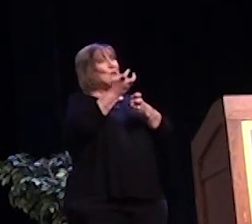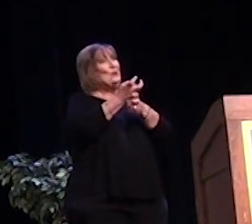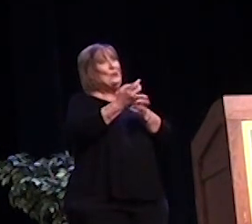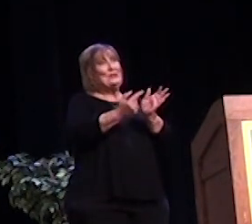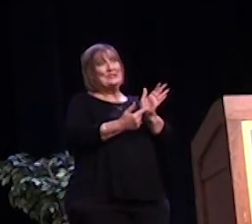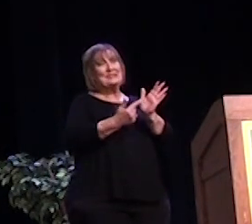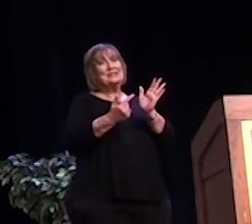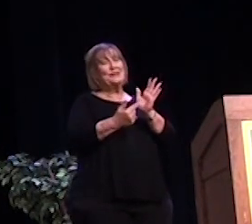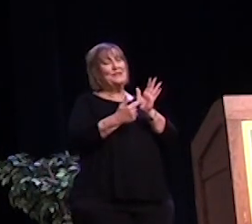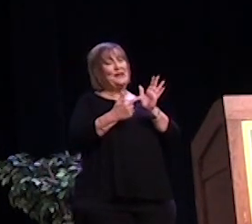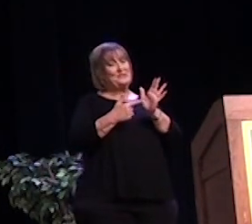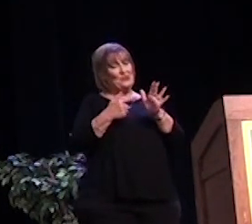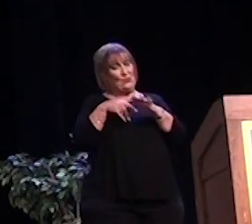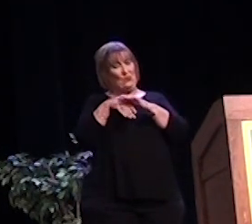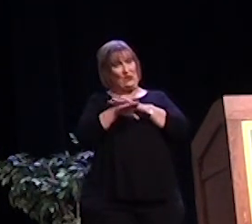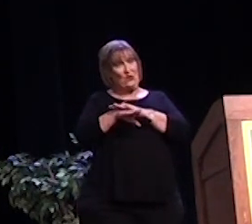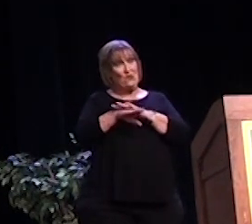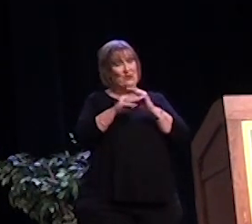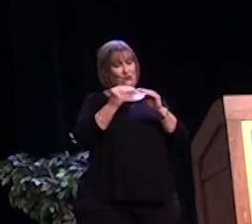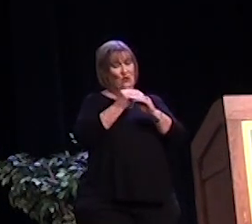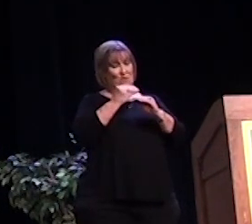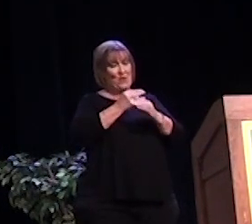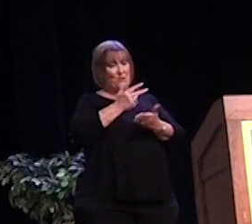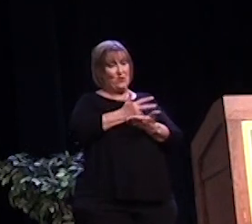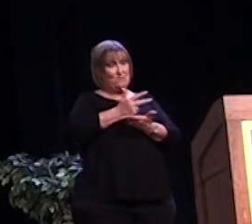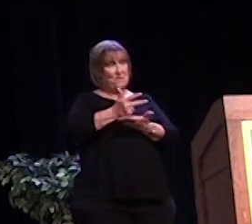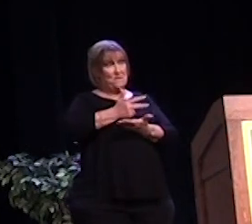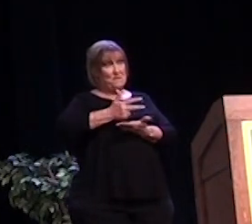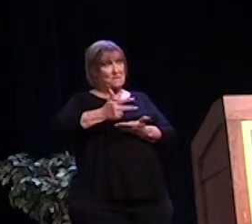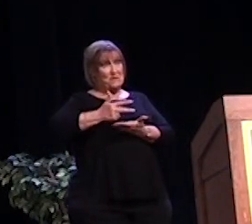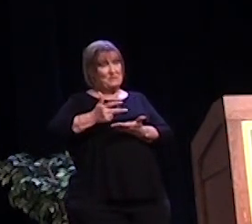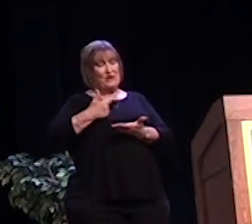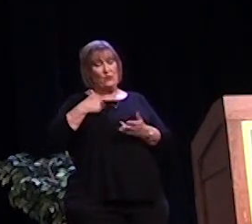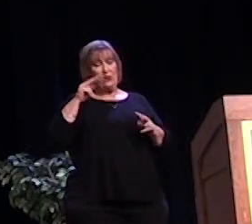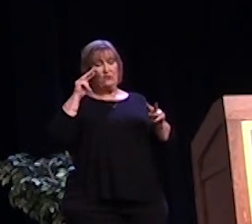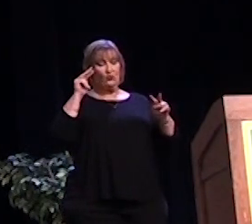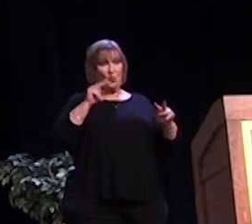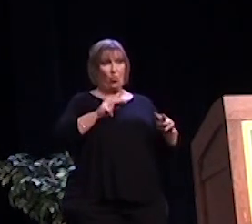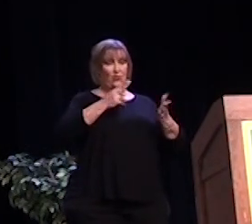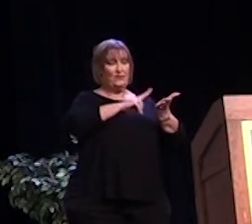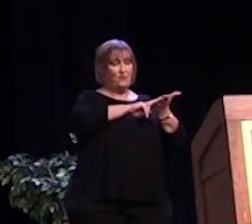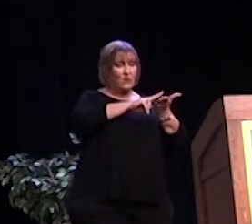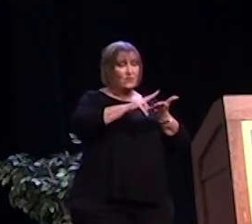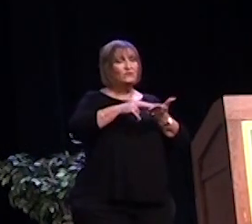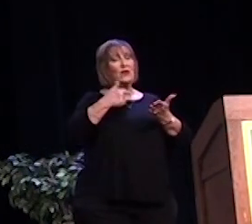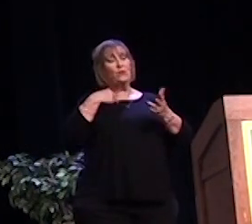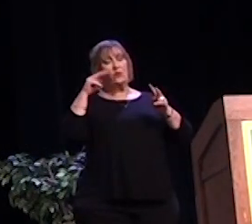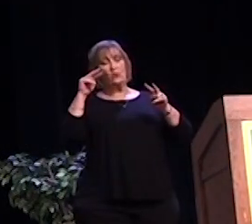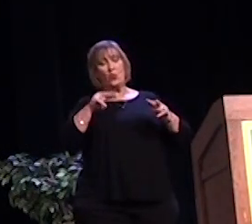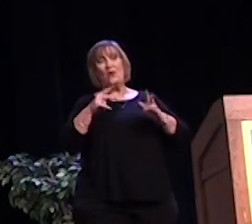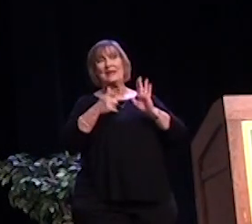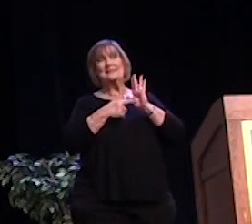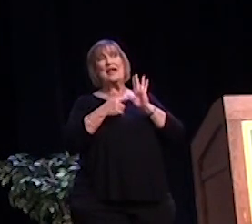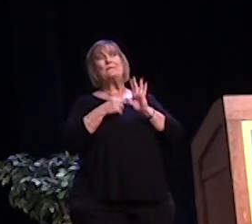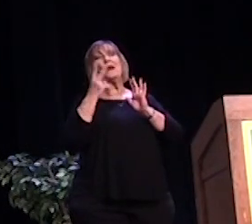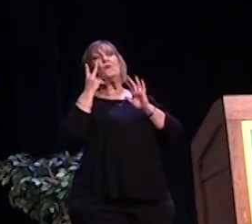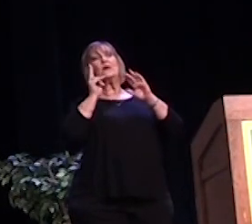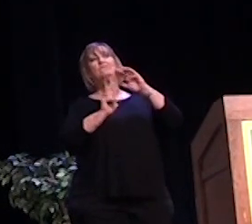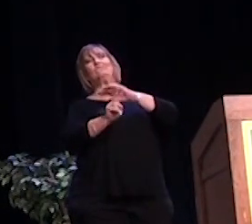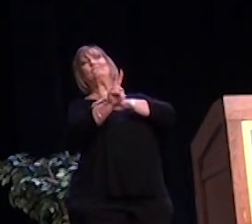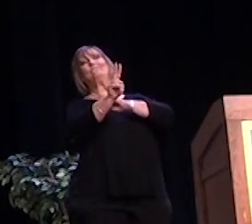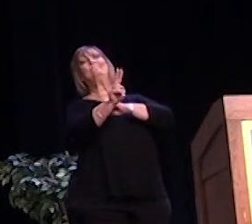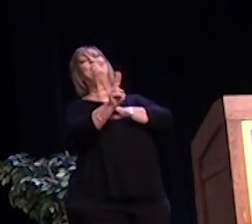because sometimes when we go into a community, we have to take a look at the pro forma, we have to take a look at what that looks like. And sometimes we can see ahead of